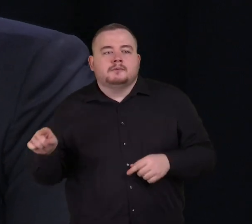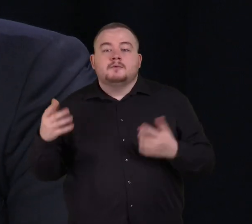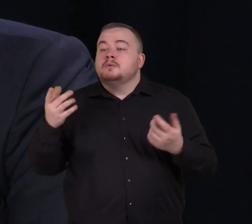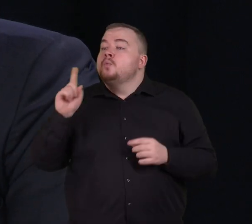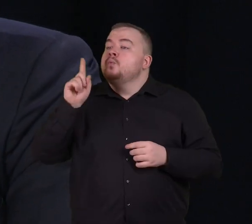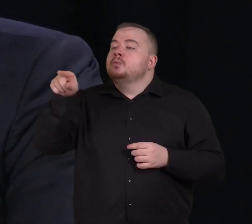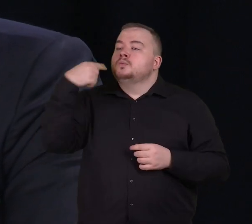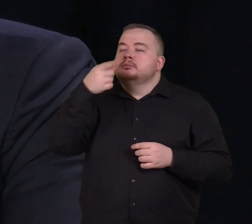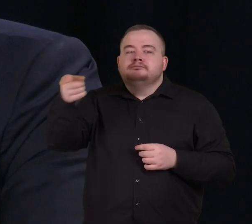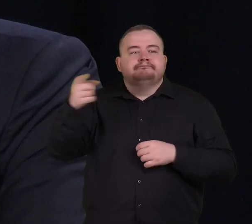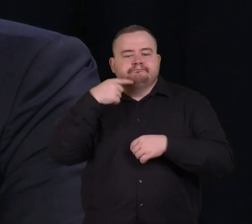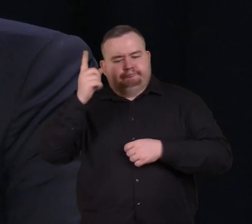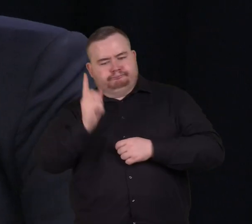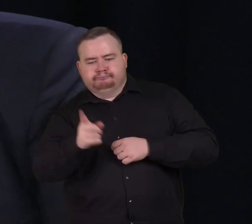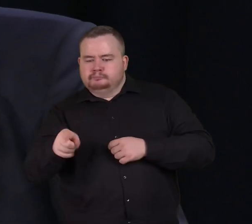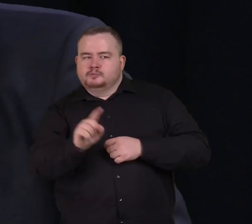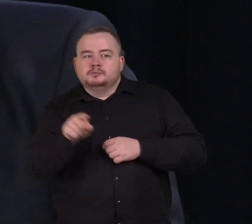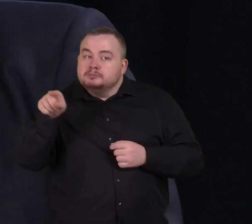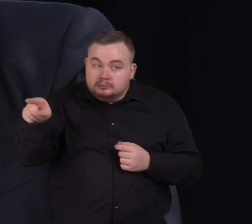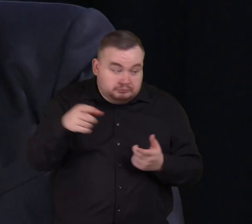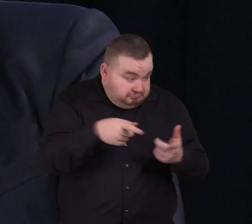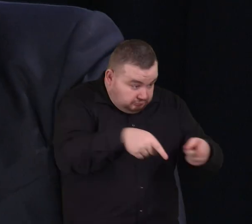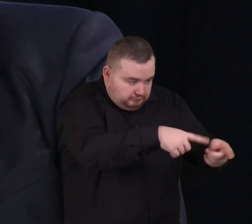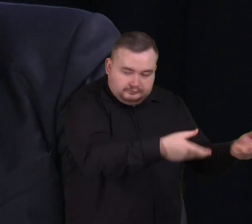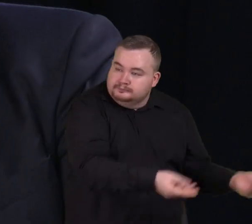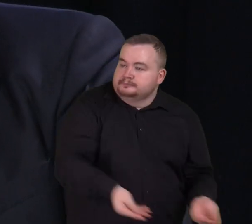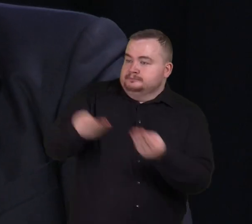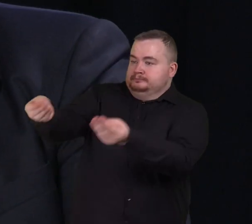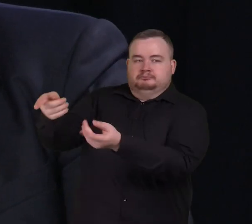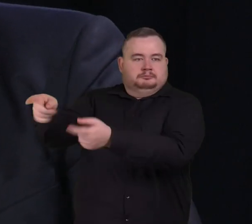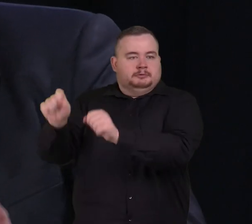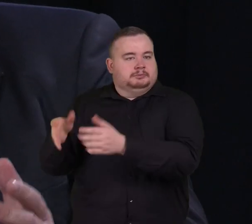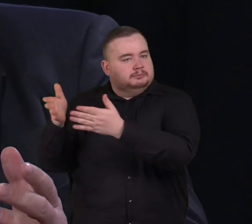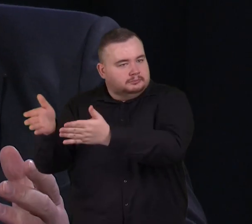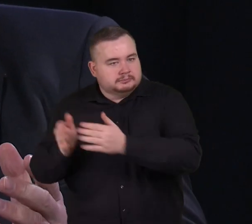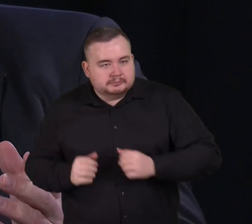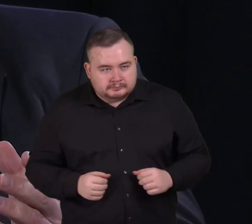there we have the challenge, since we